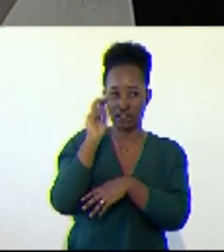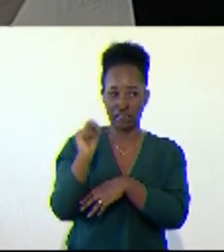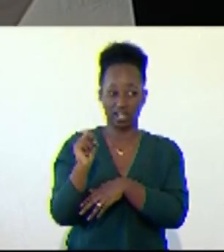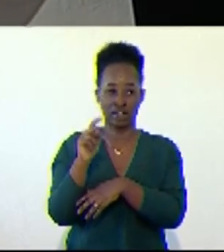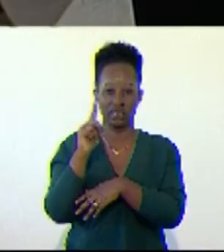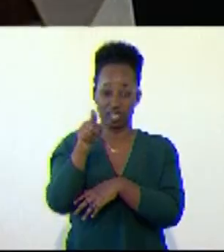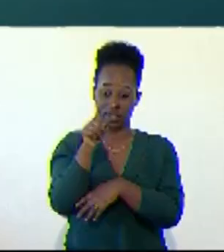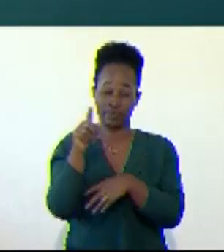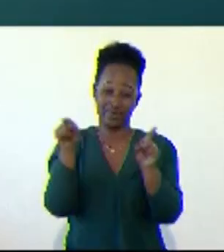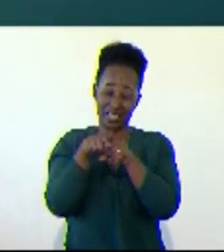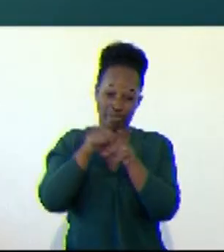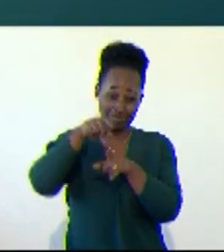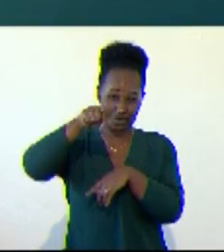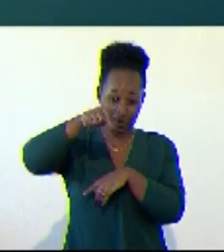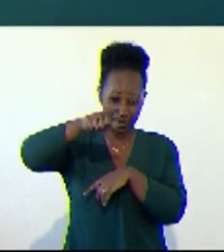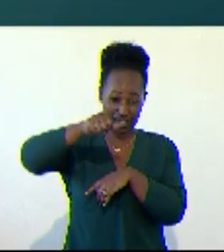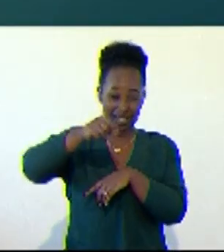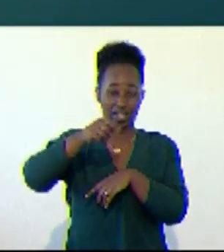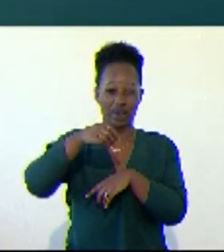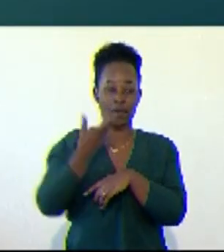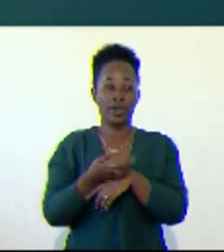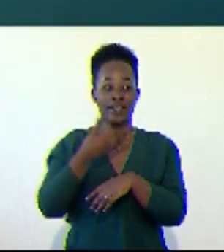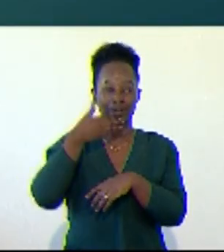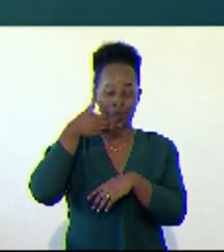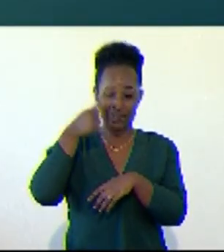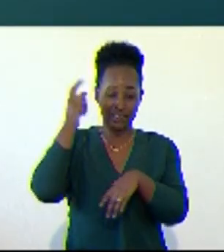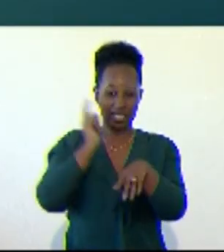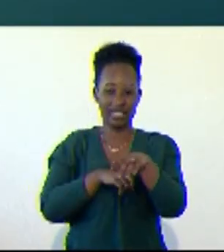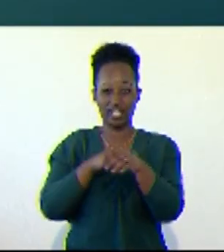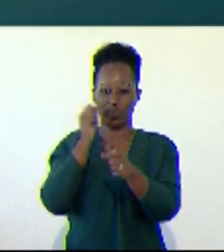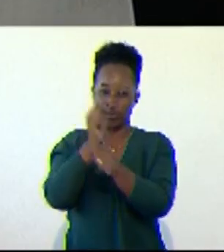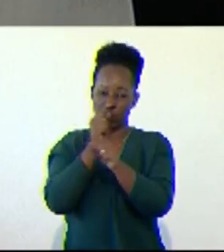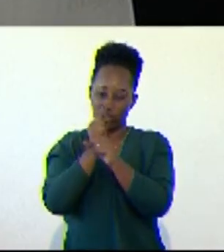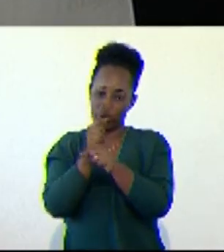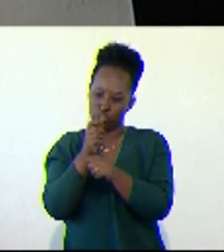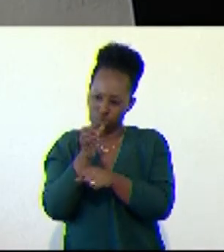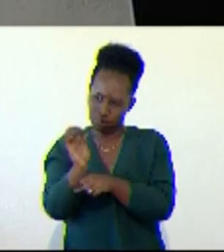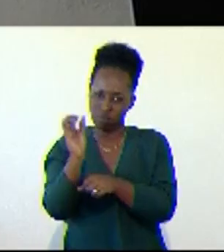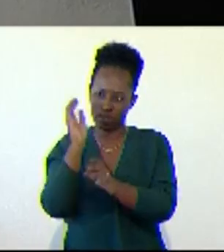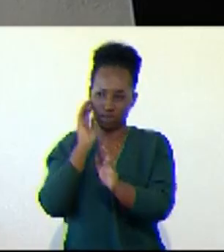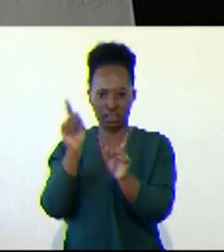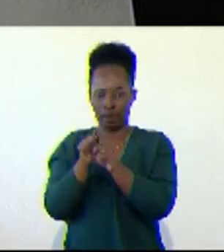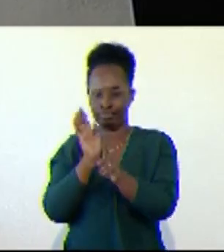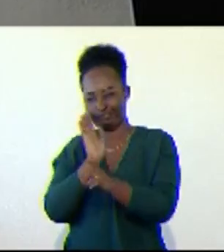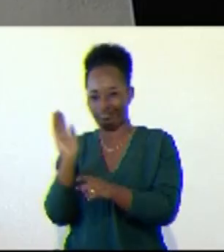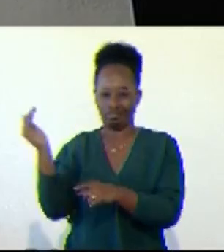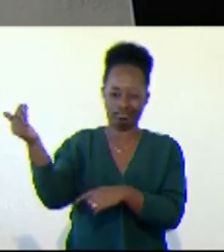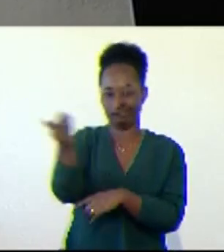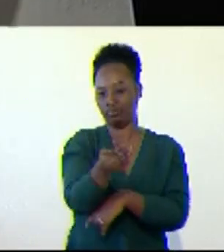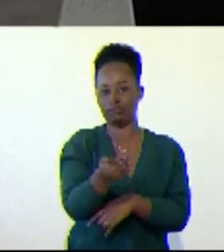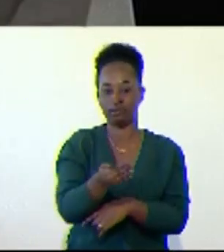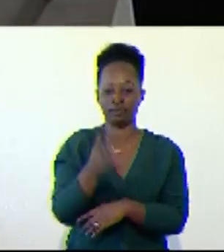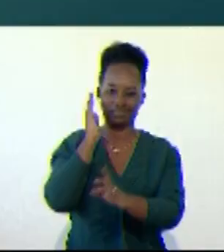toxic, it's better if you generate it indirectly using like a mixture of sodium cyanide